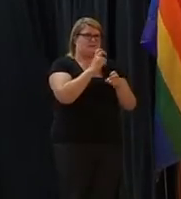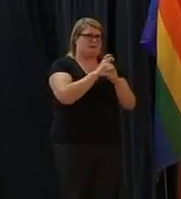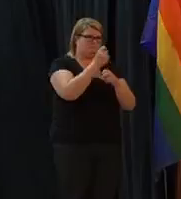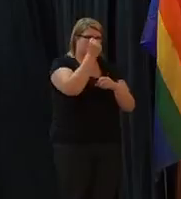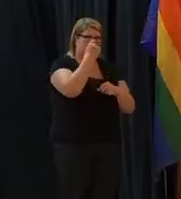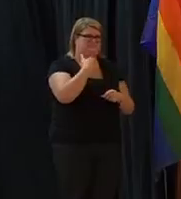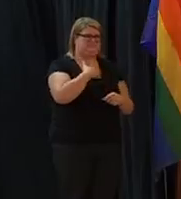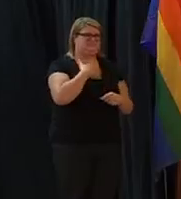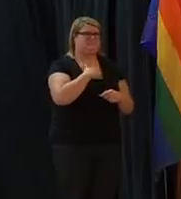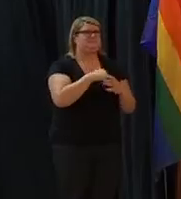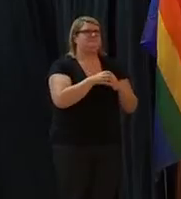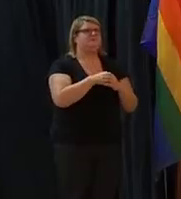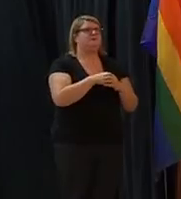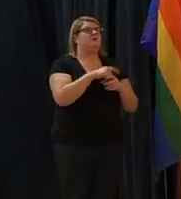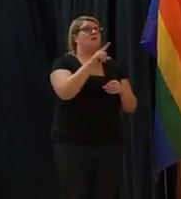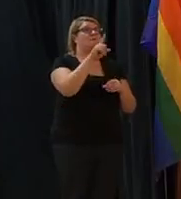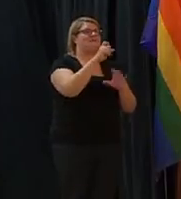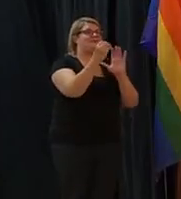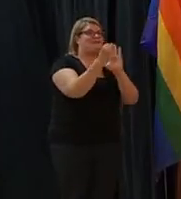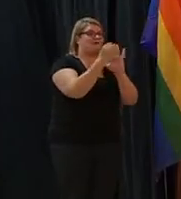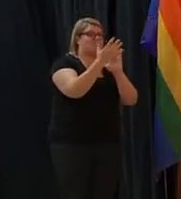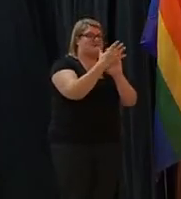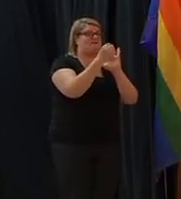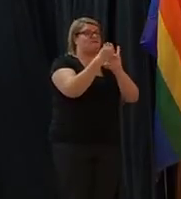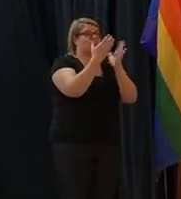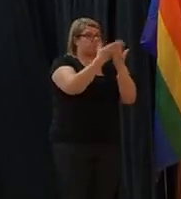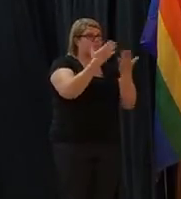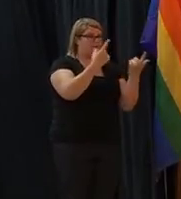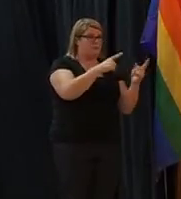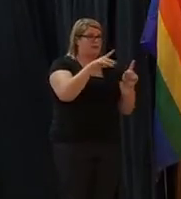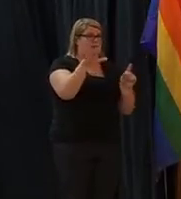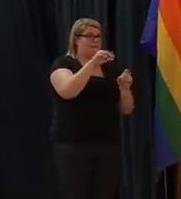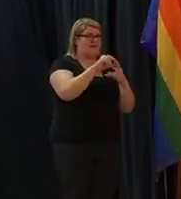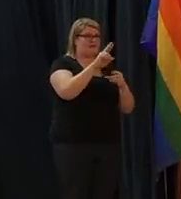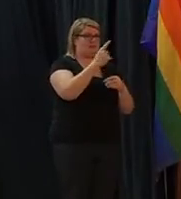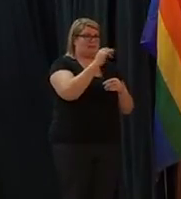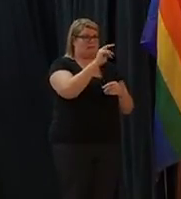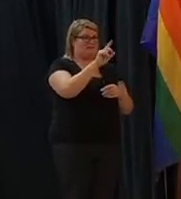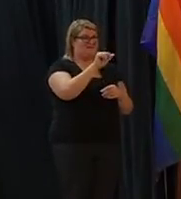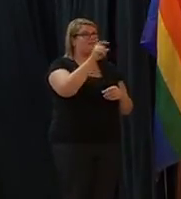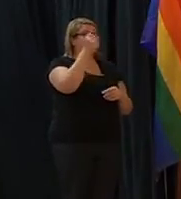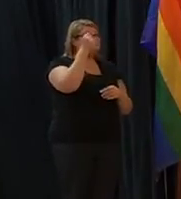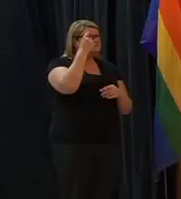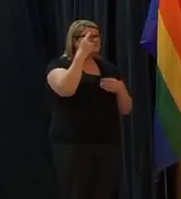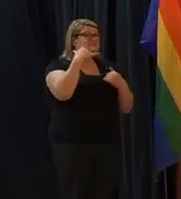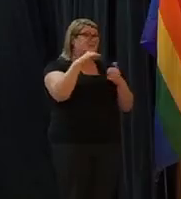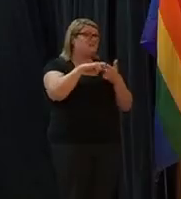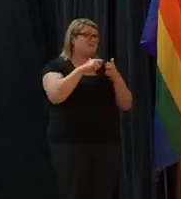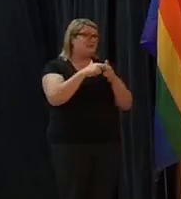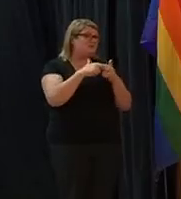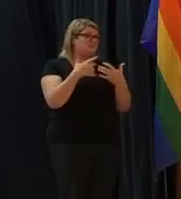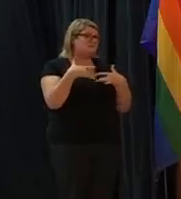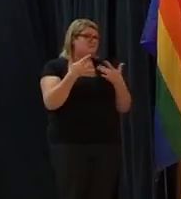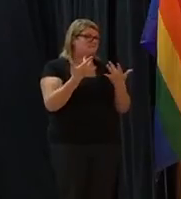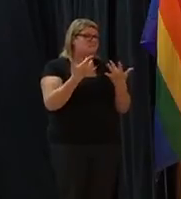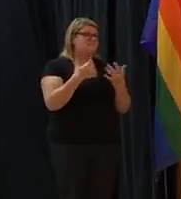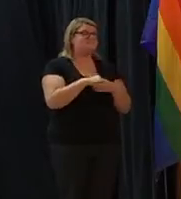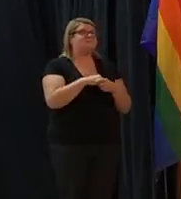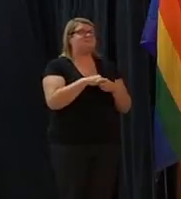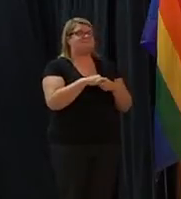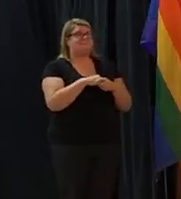you need documentation at the end of the day. However, we still have a problem that the trans community is still